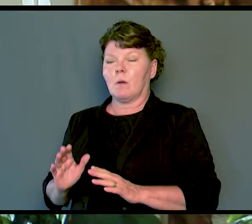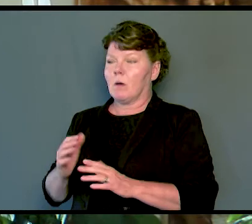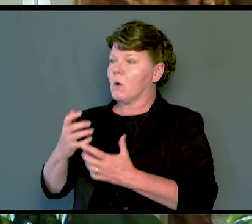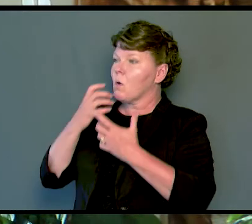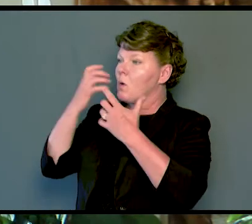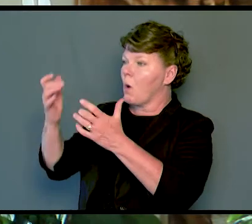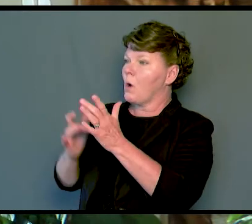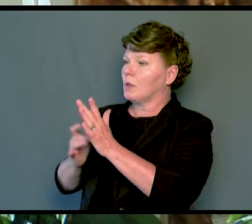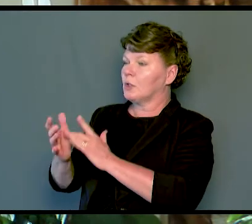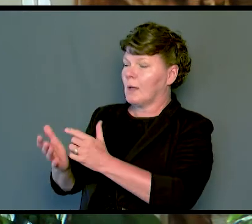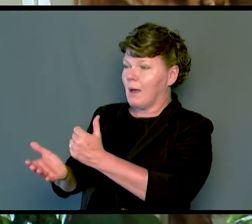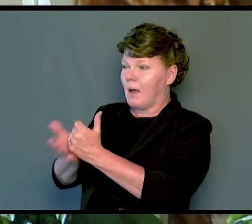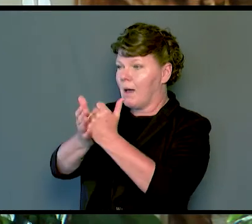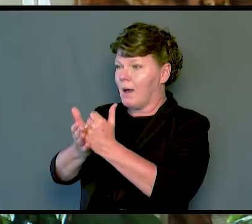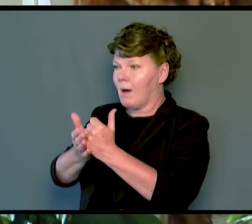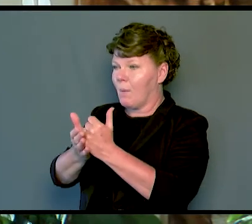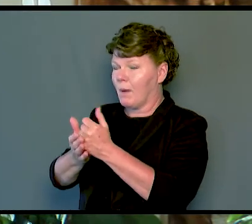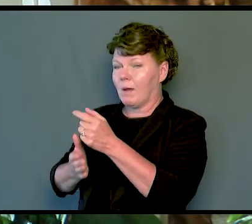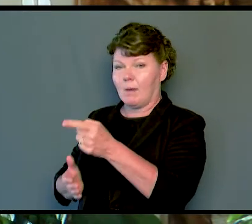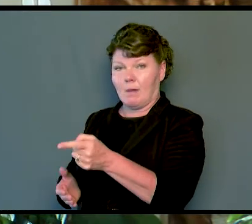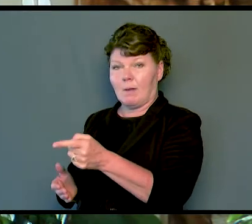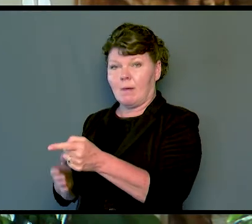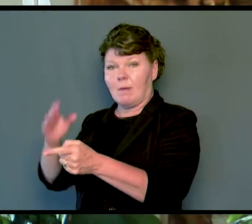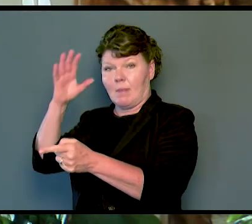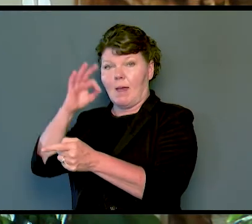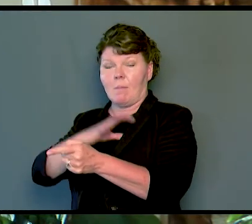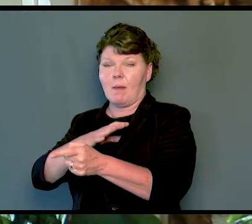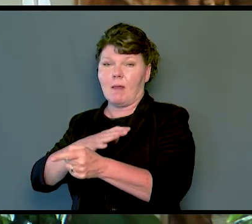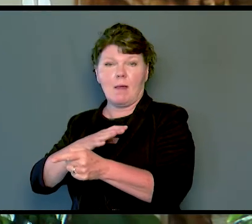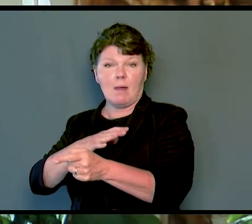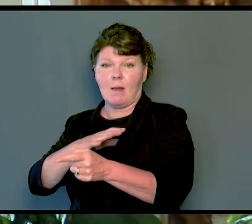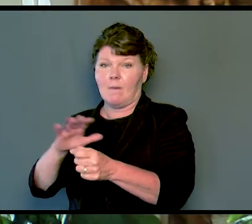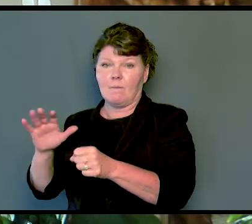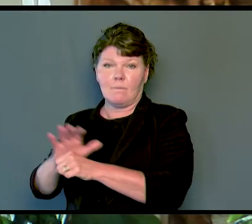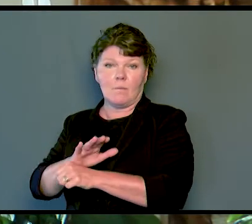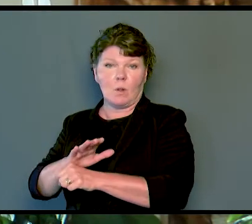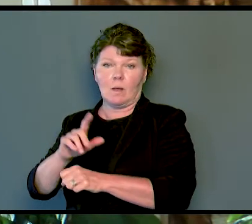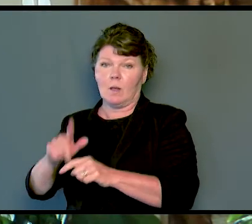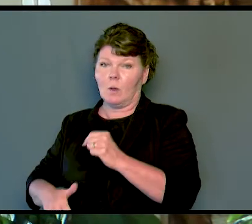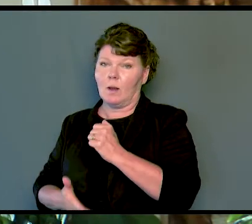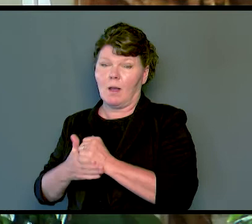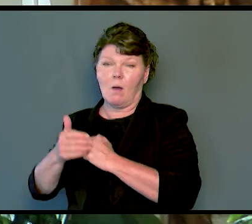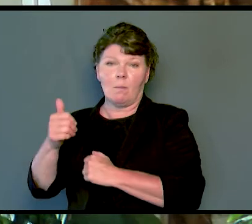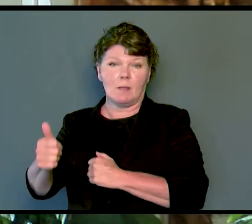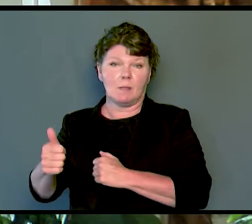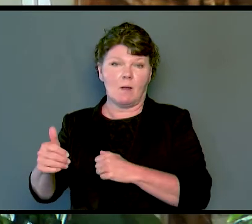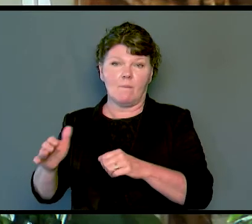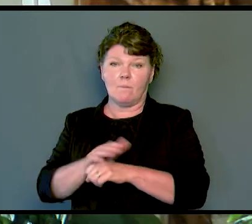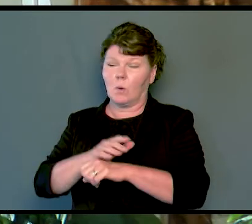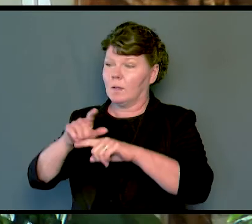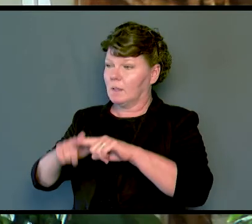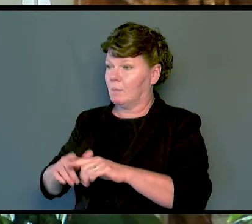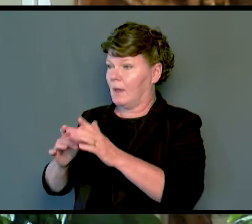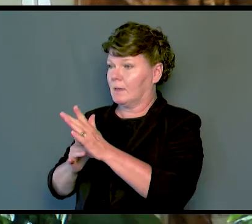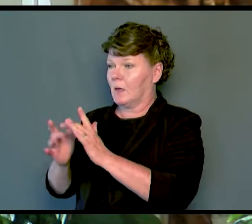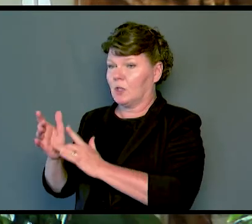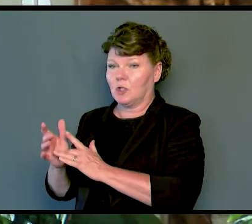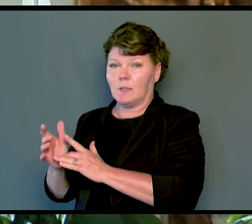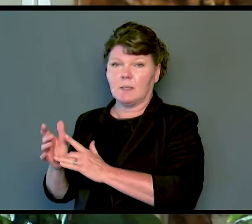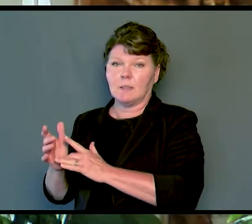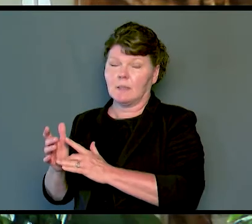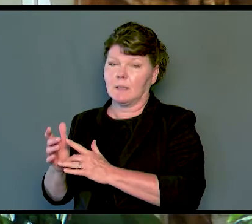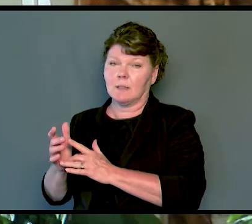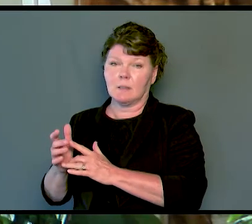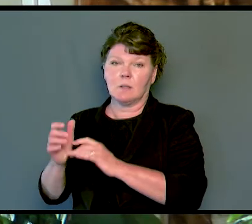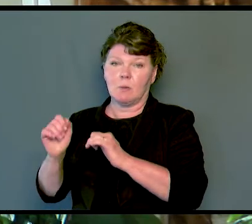and called out to him for help. Bartimaeus was completely helpless. He knew he totally depended on Jesus to